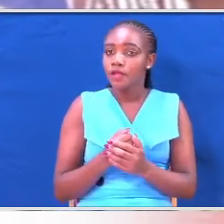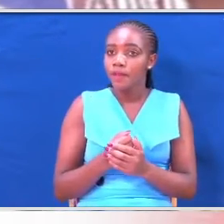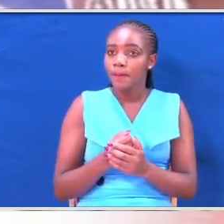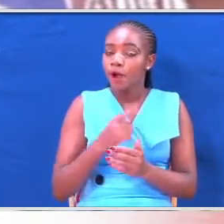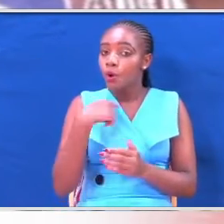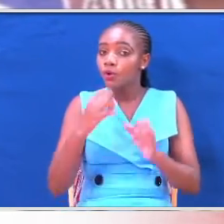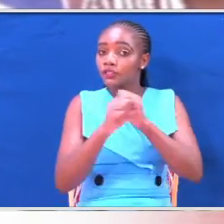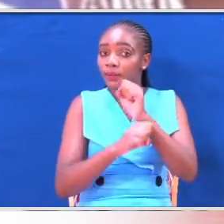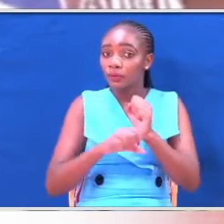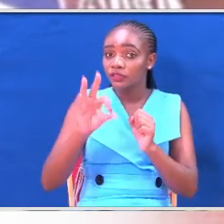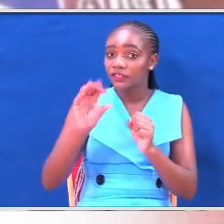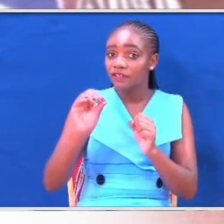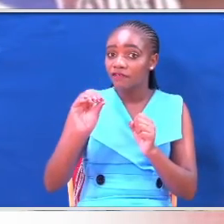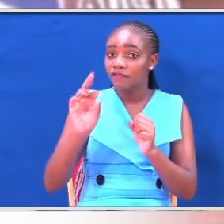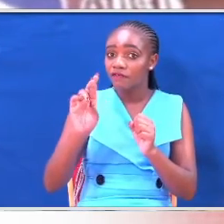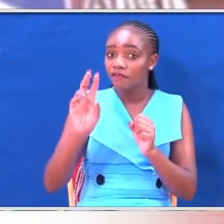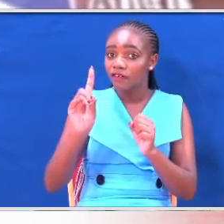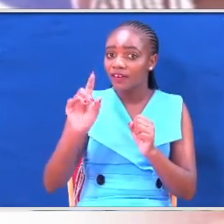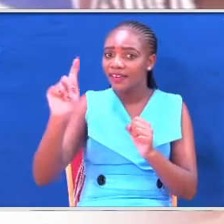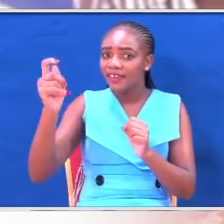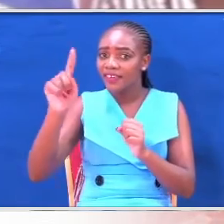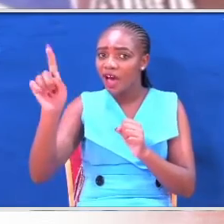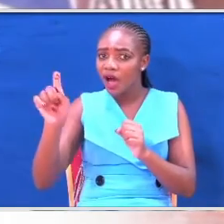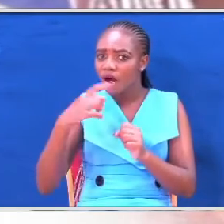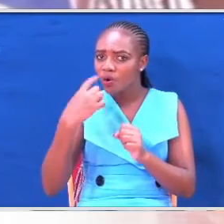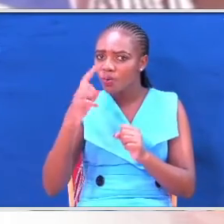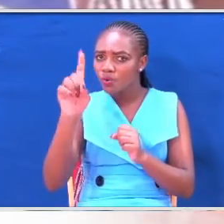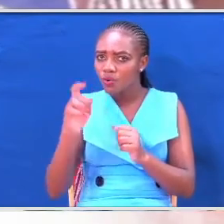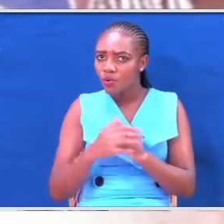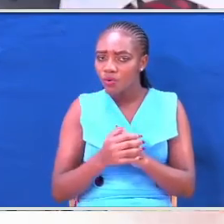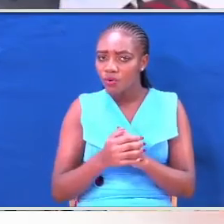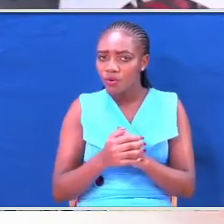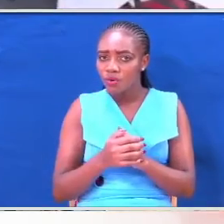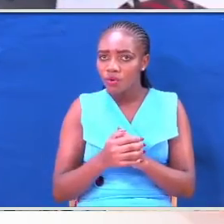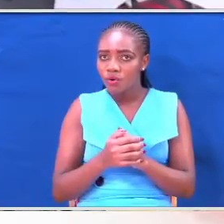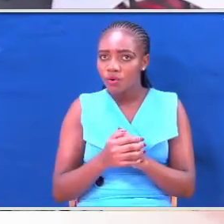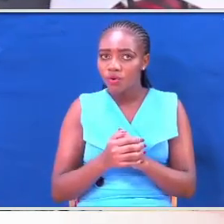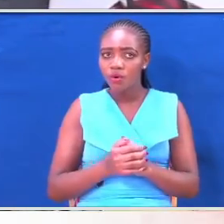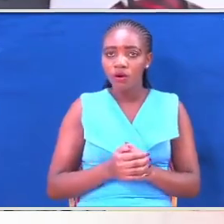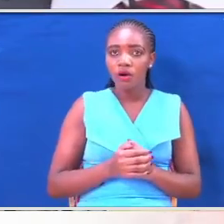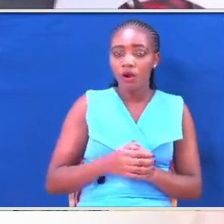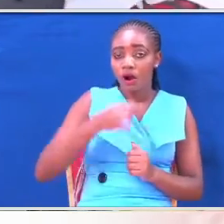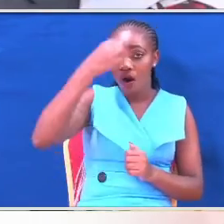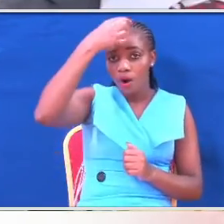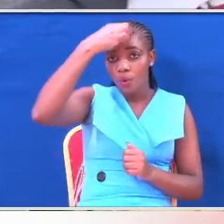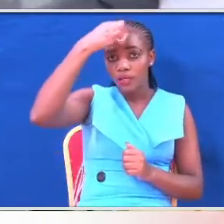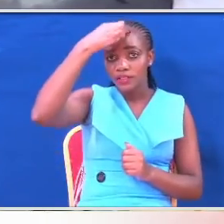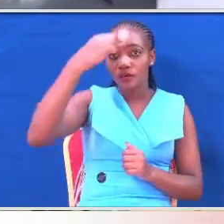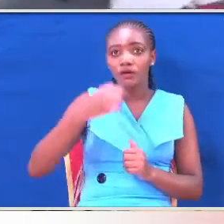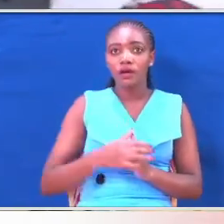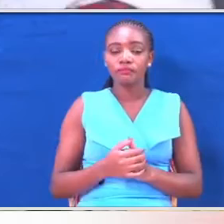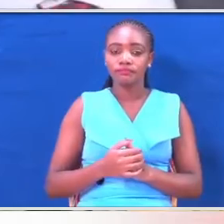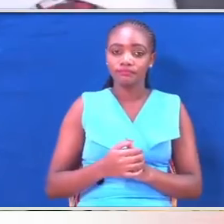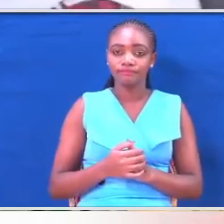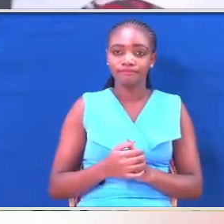for Ford Kenya, who is the leader of Ford Kenya, known, acknowledged. Moses Masika Wetangula is the de